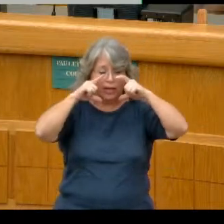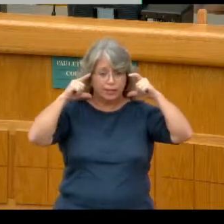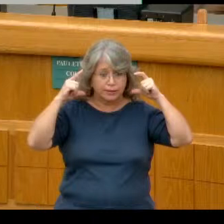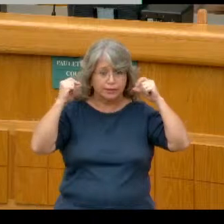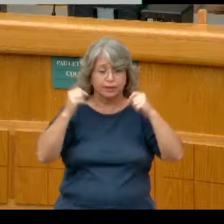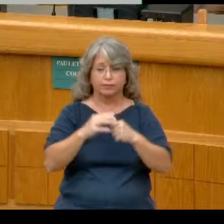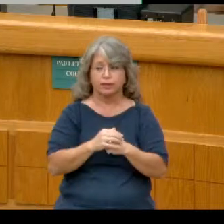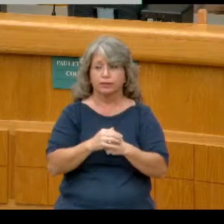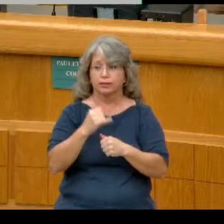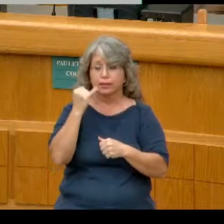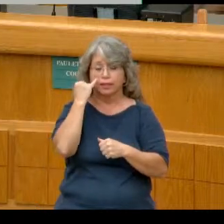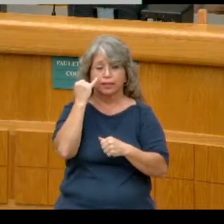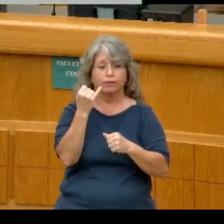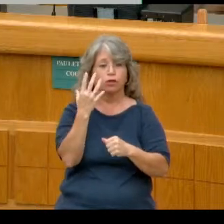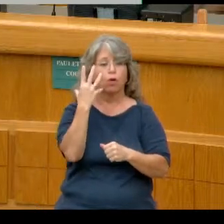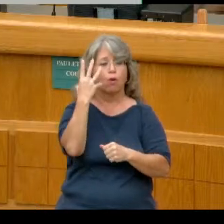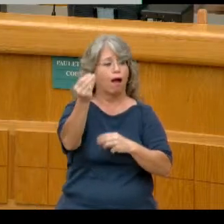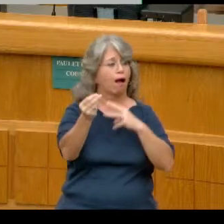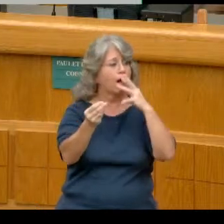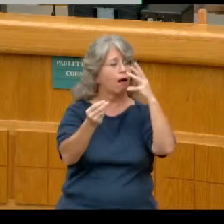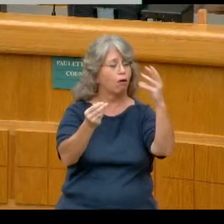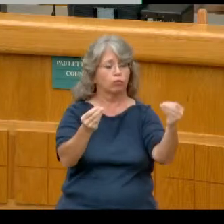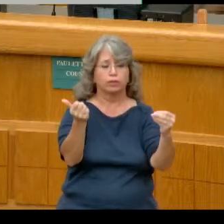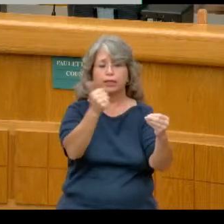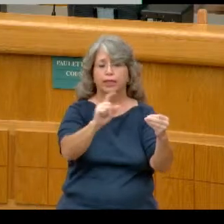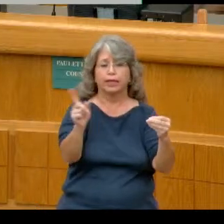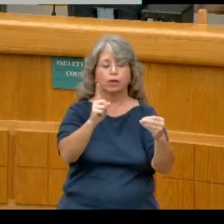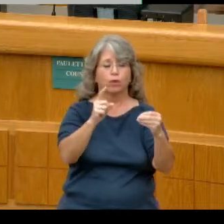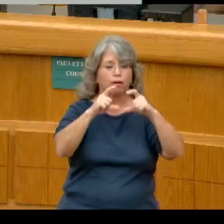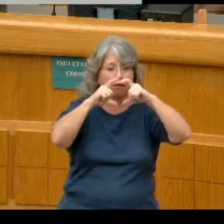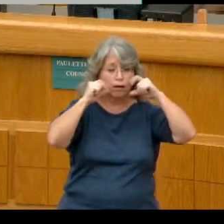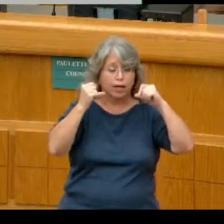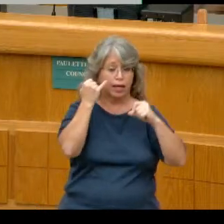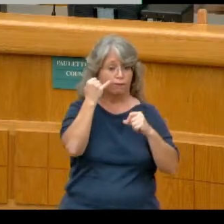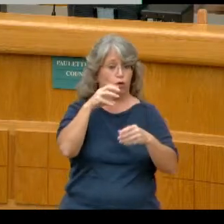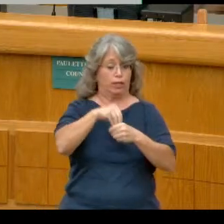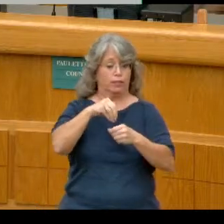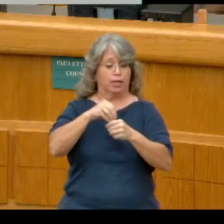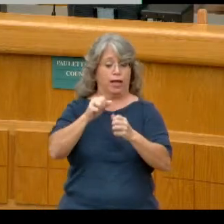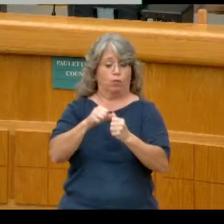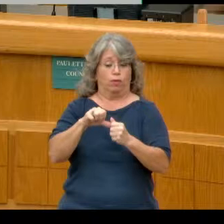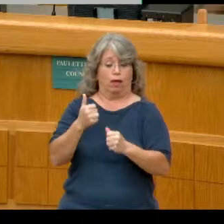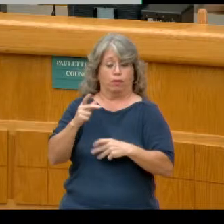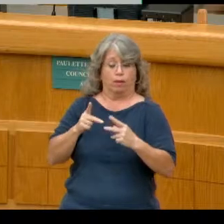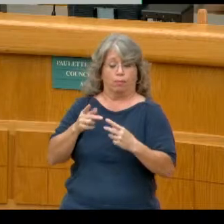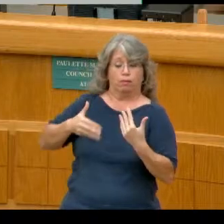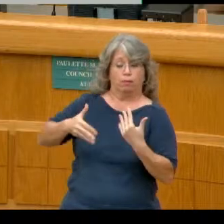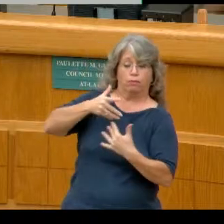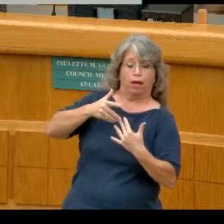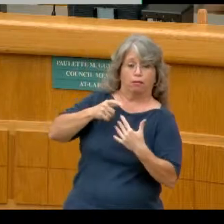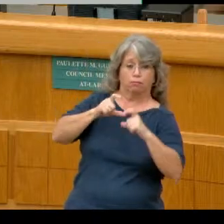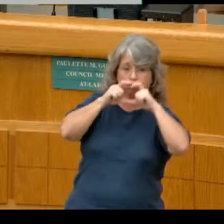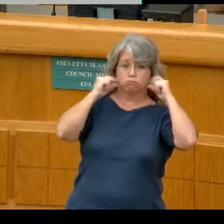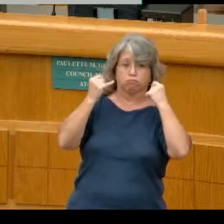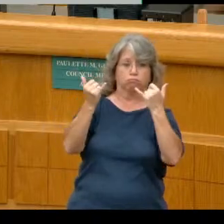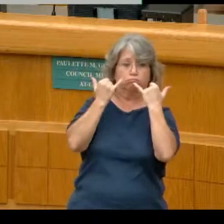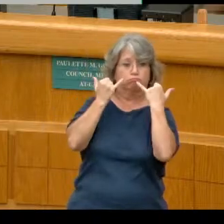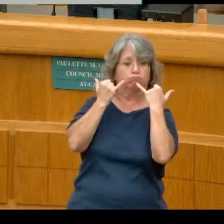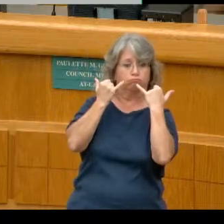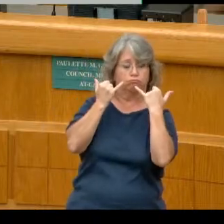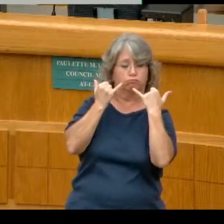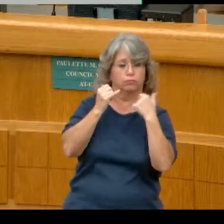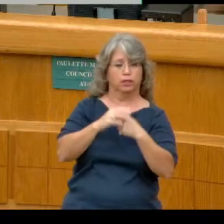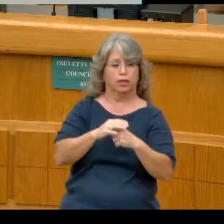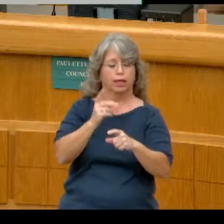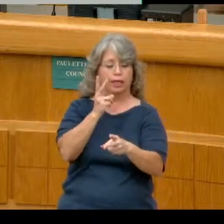with family, wear a face covering. These are the ways that you stop transmission. Social distancing, it works. It's